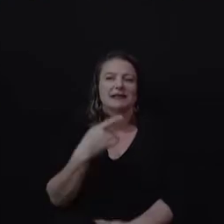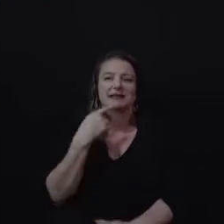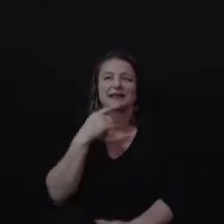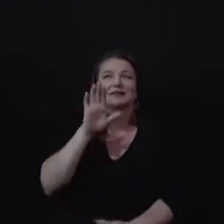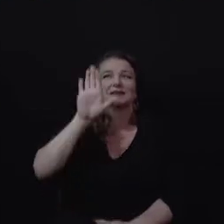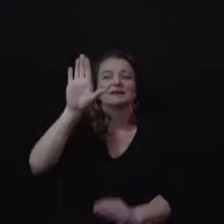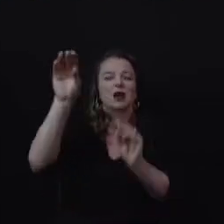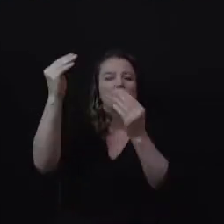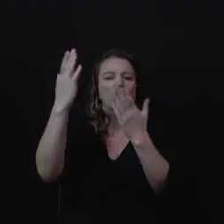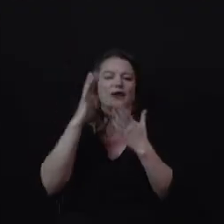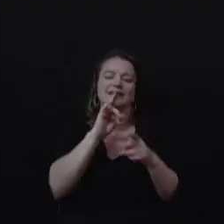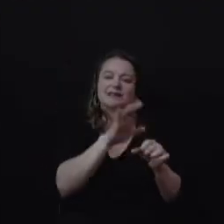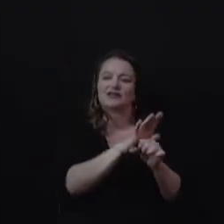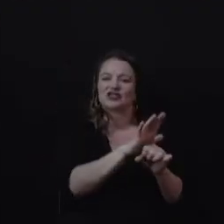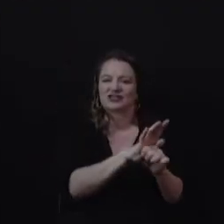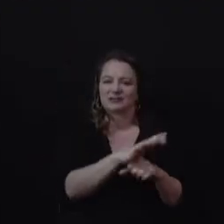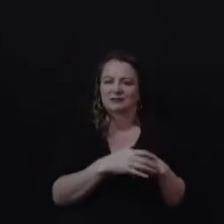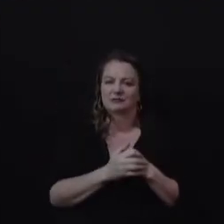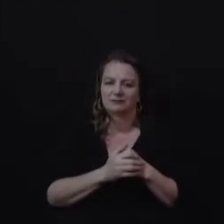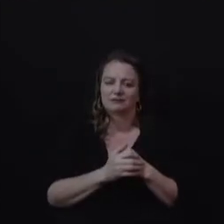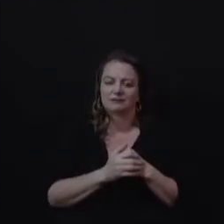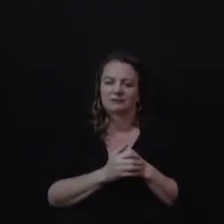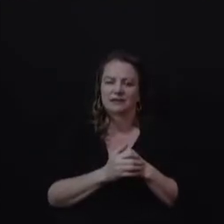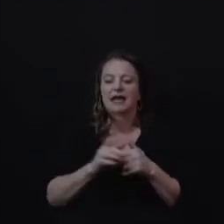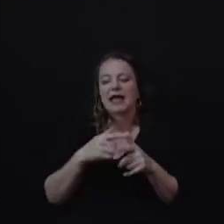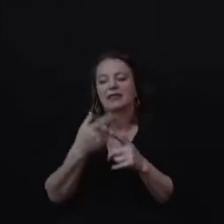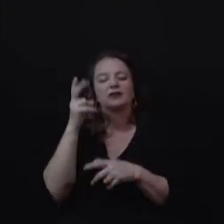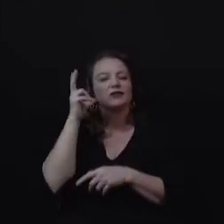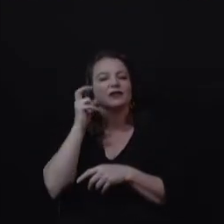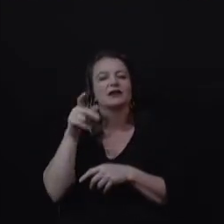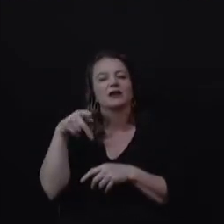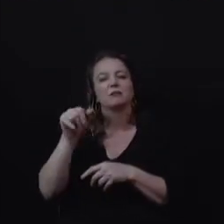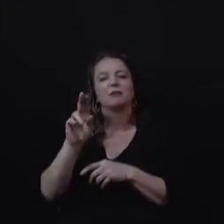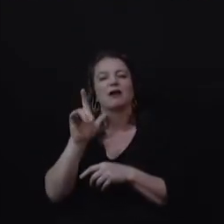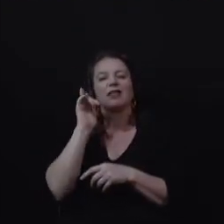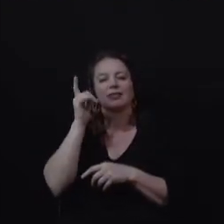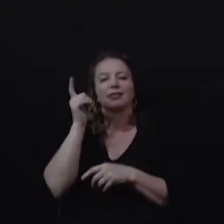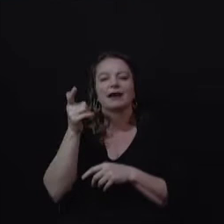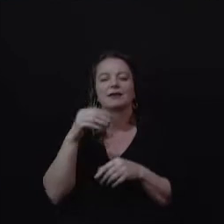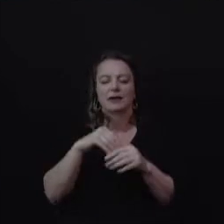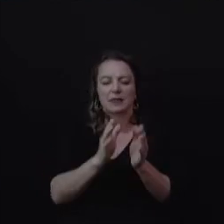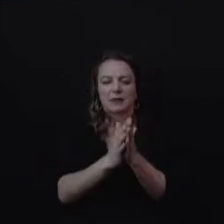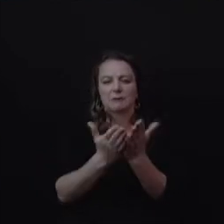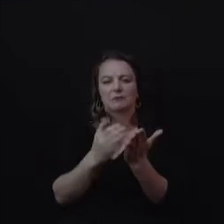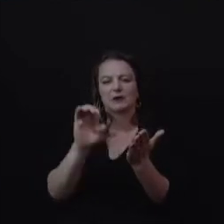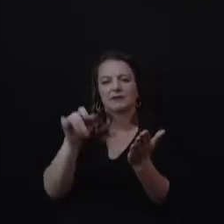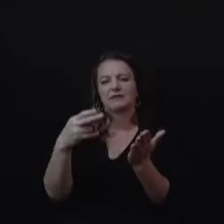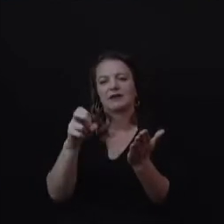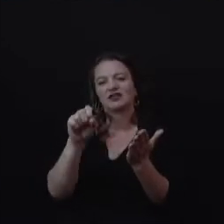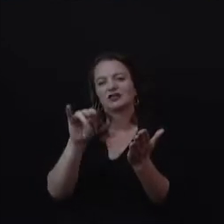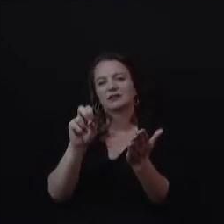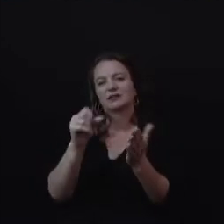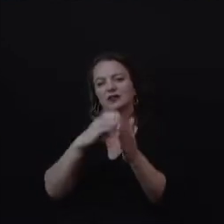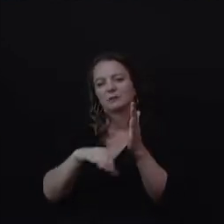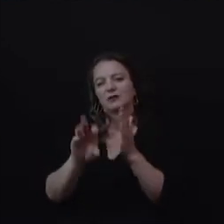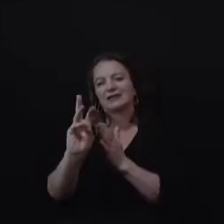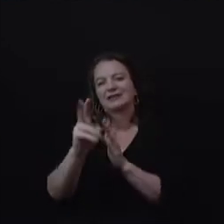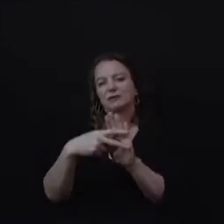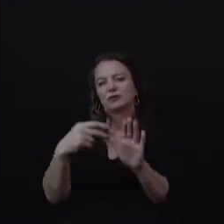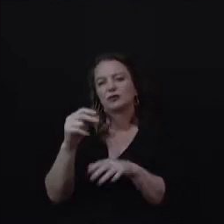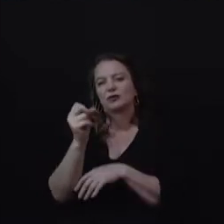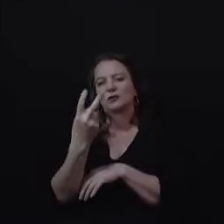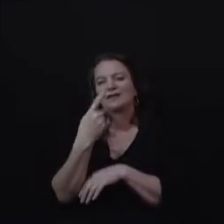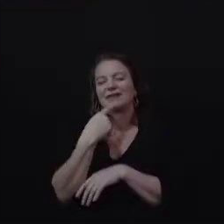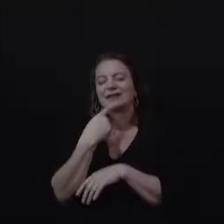sufficient. And then we also hear Paul later in this very book, Ephesians chapter 6, verse 12,